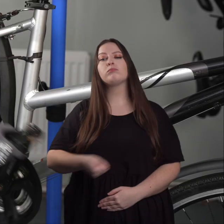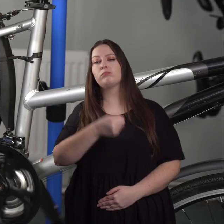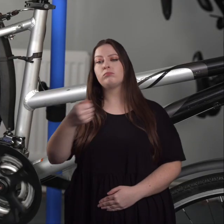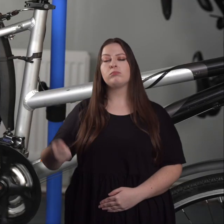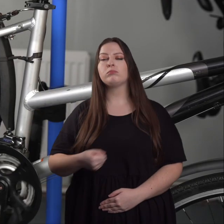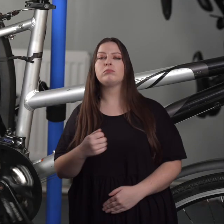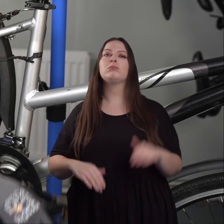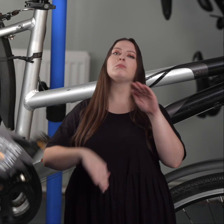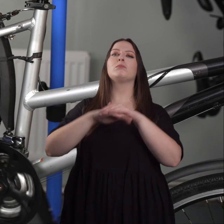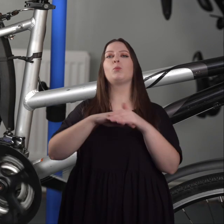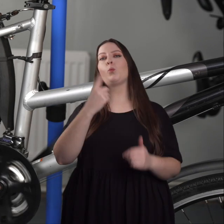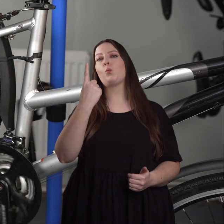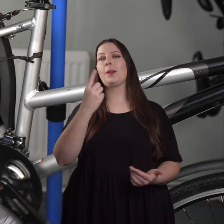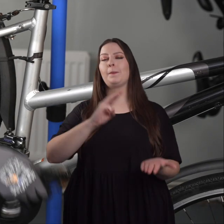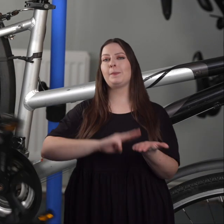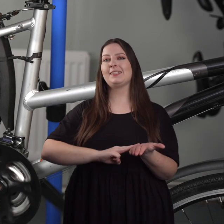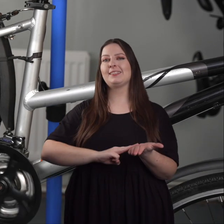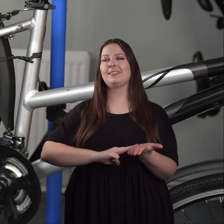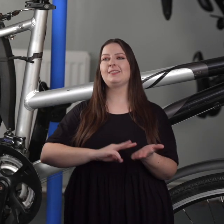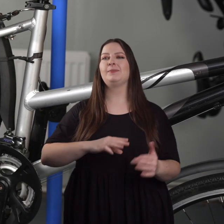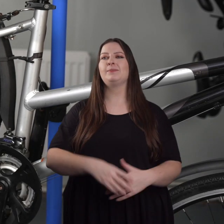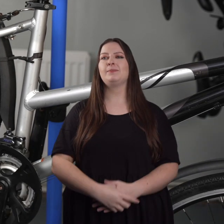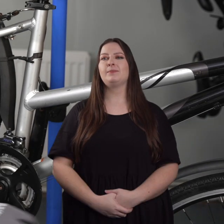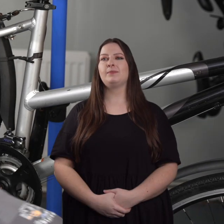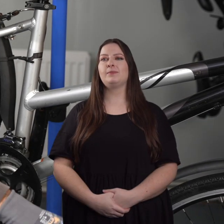Then continue pedaling for 1 minute.